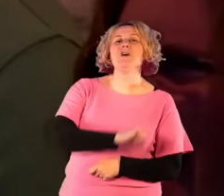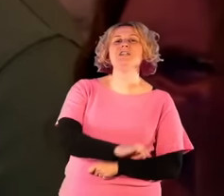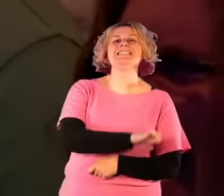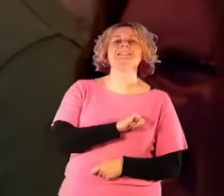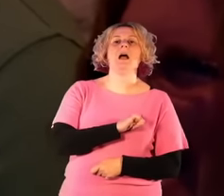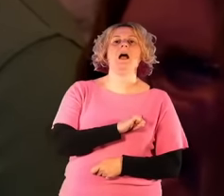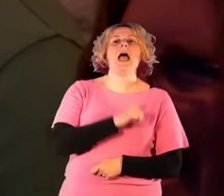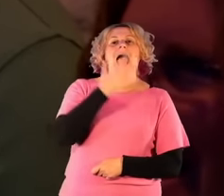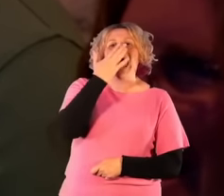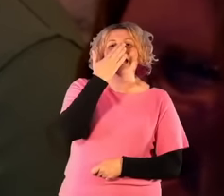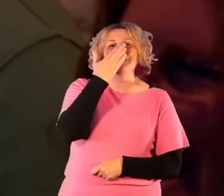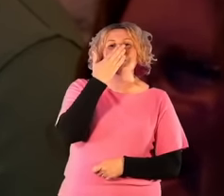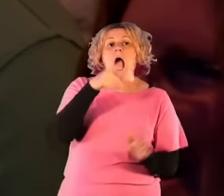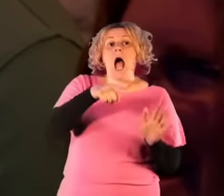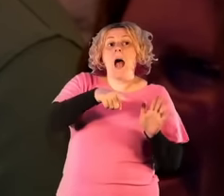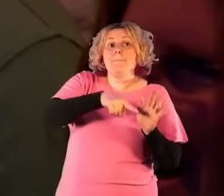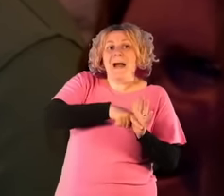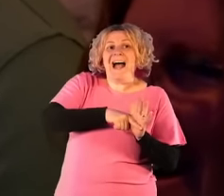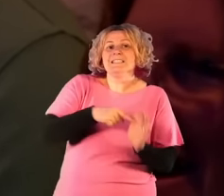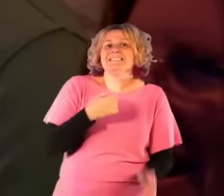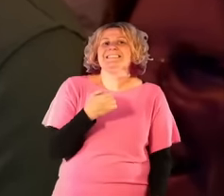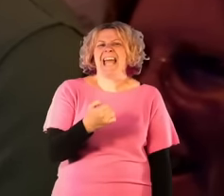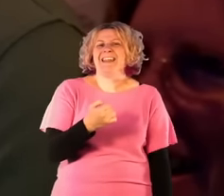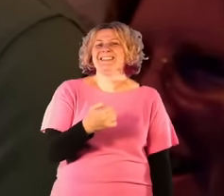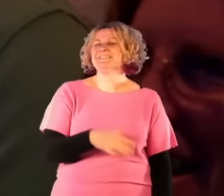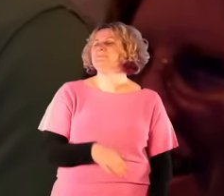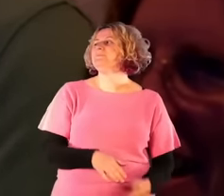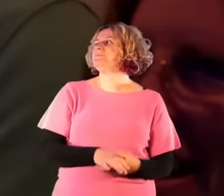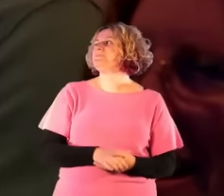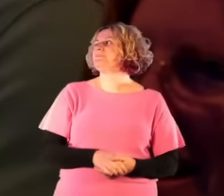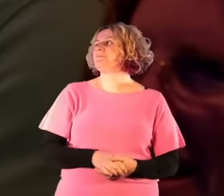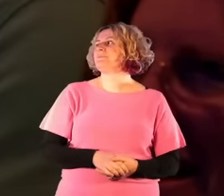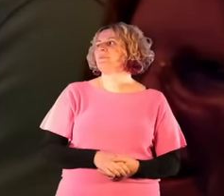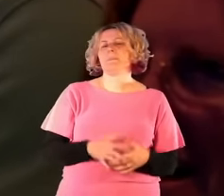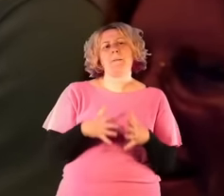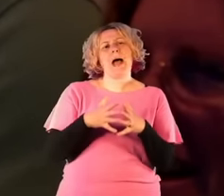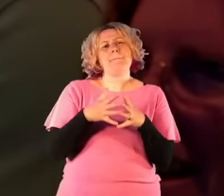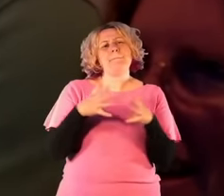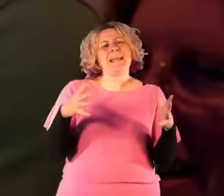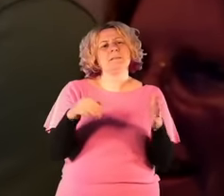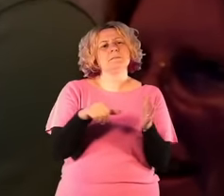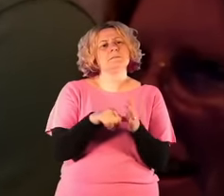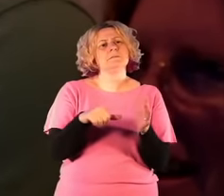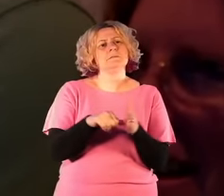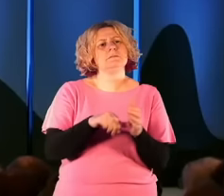But shall I tell you what is my biggest trouble, my biggest heartbreak?